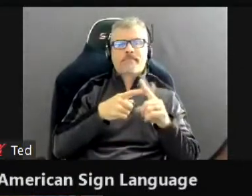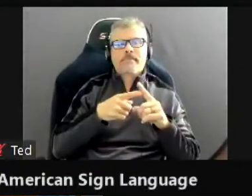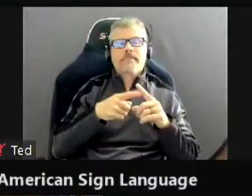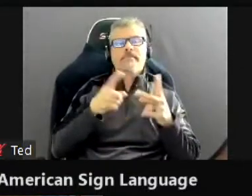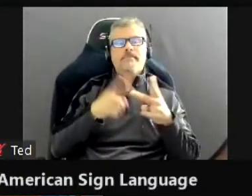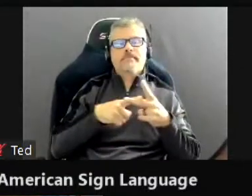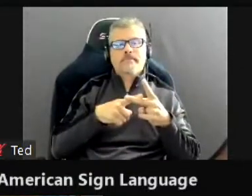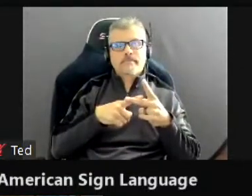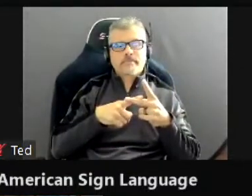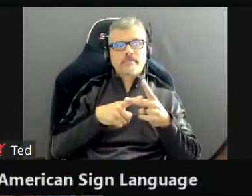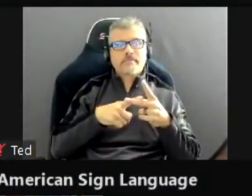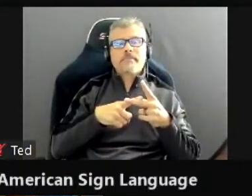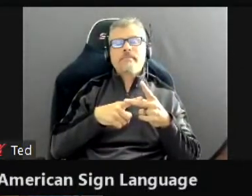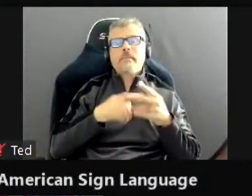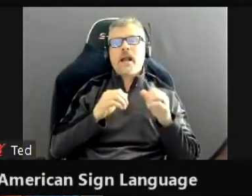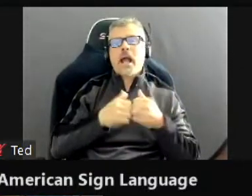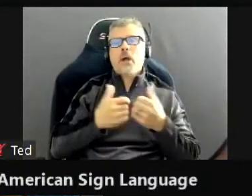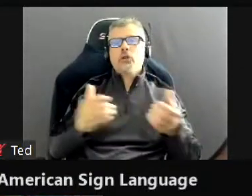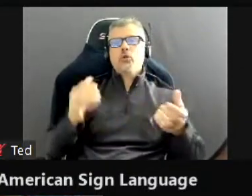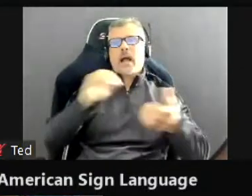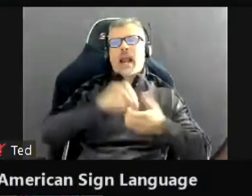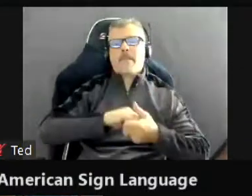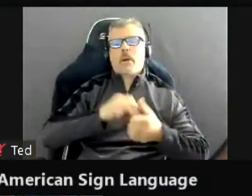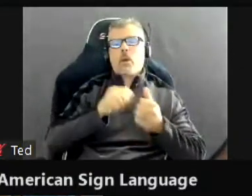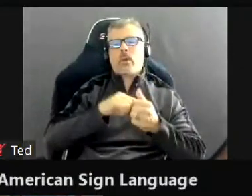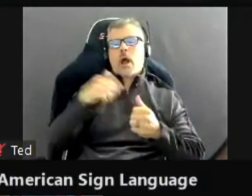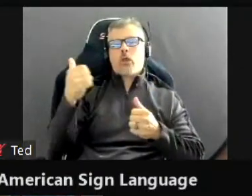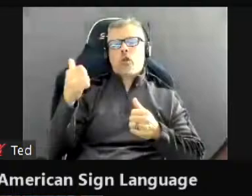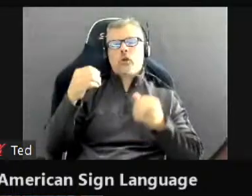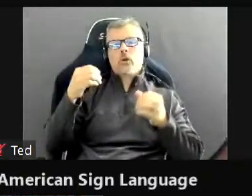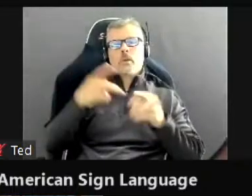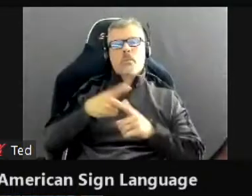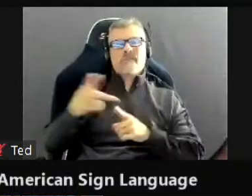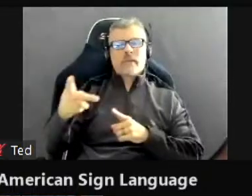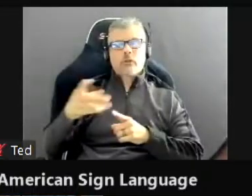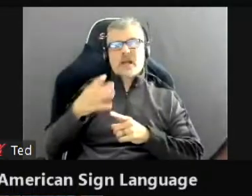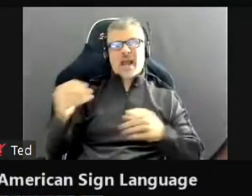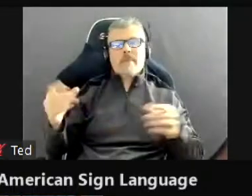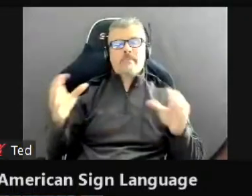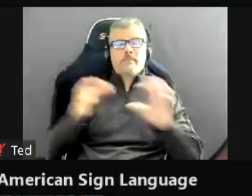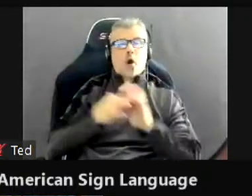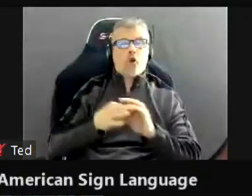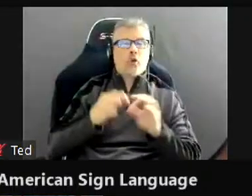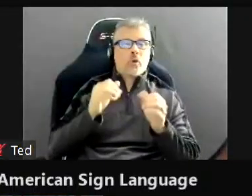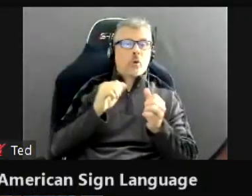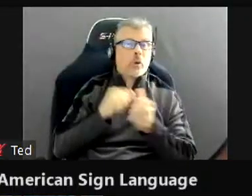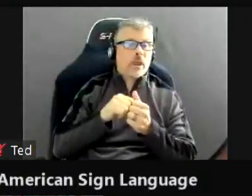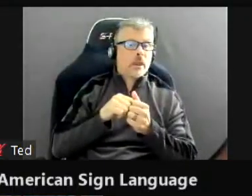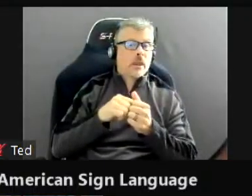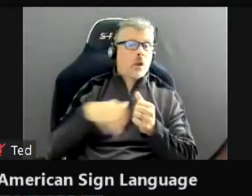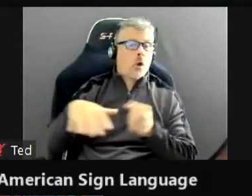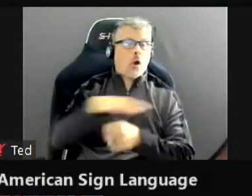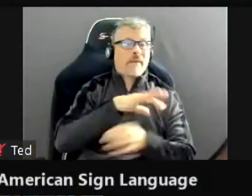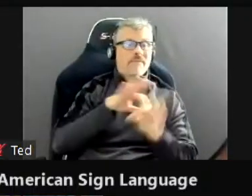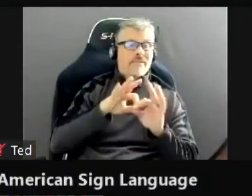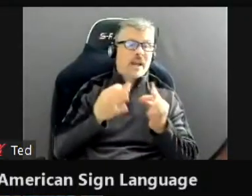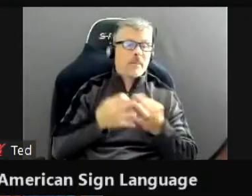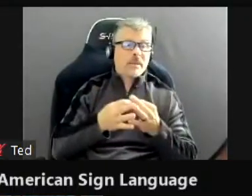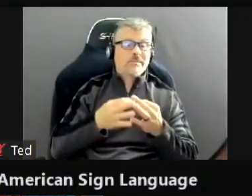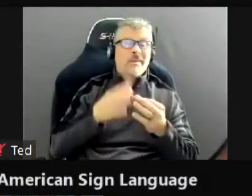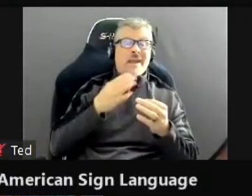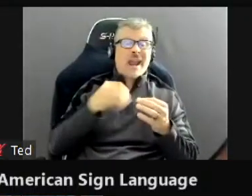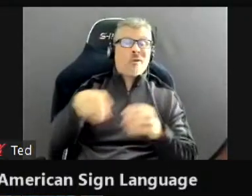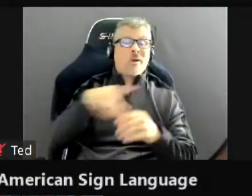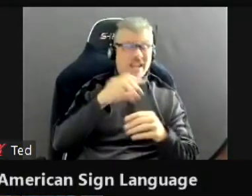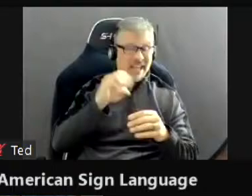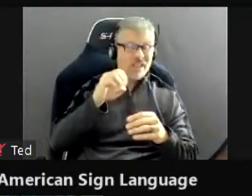to collaborate with other professionals and most importantly, to partner with all families, even families from culturally and linguistically